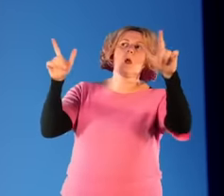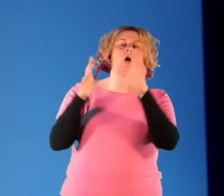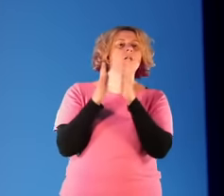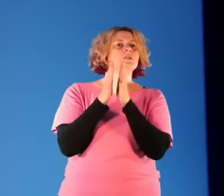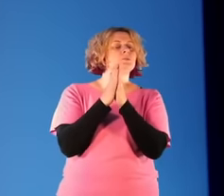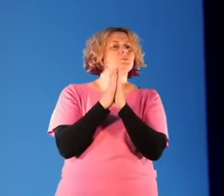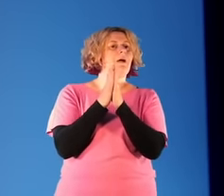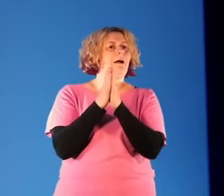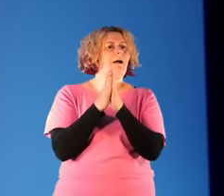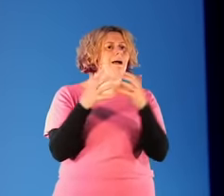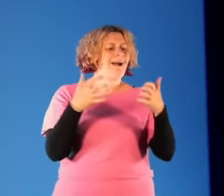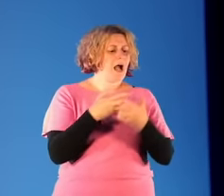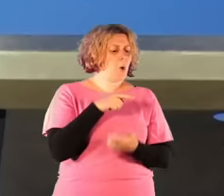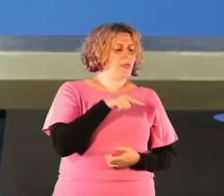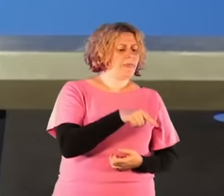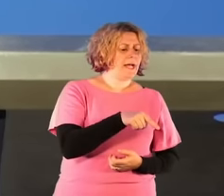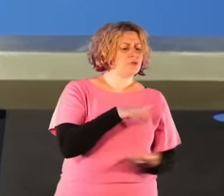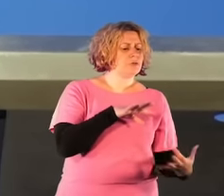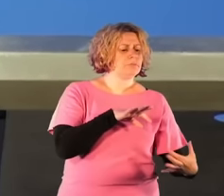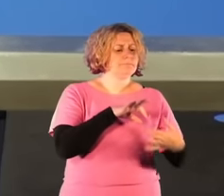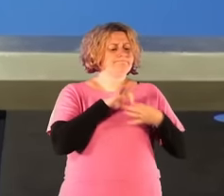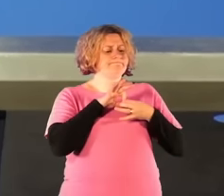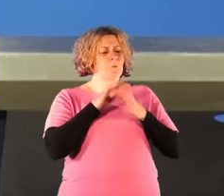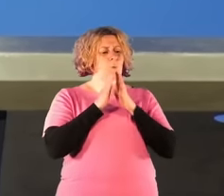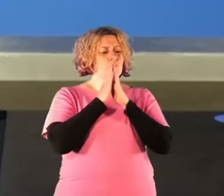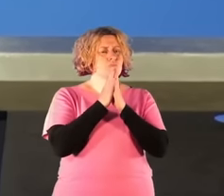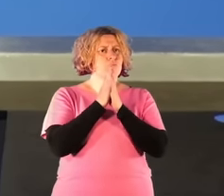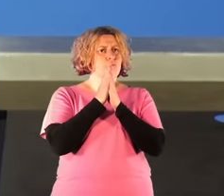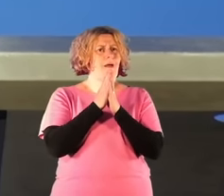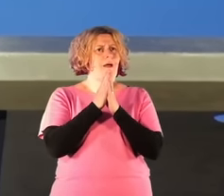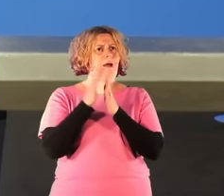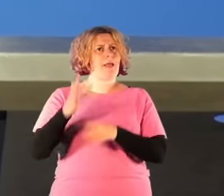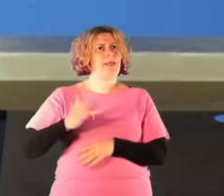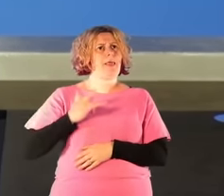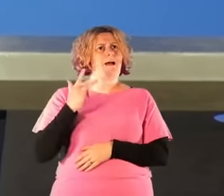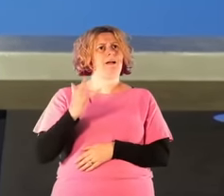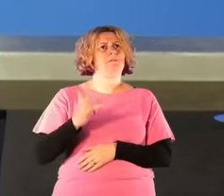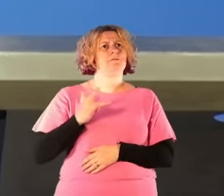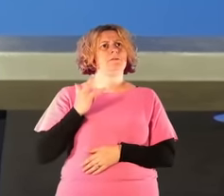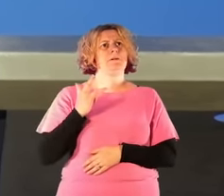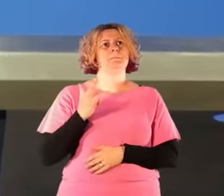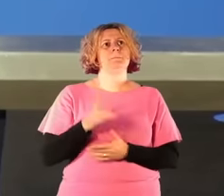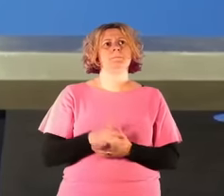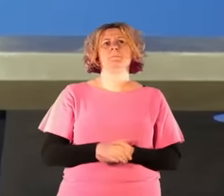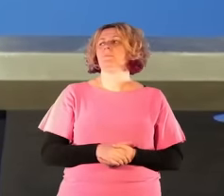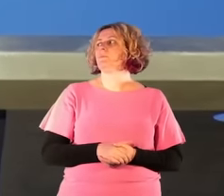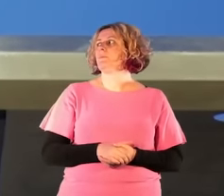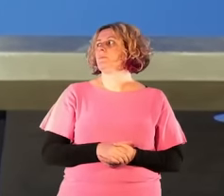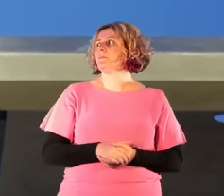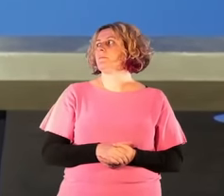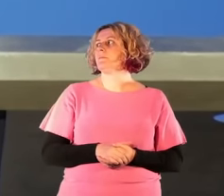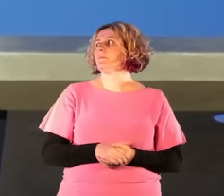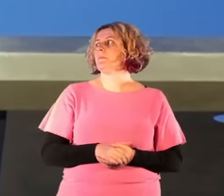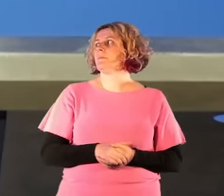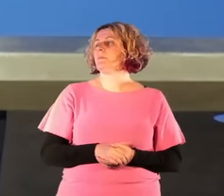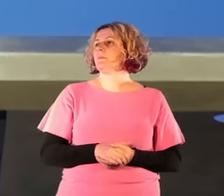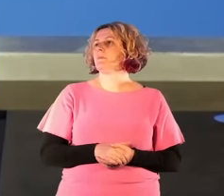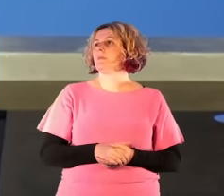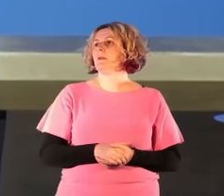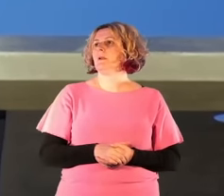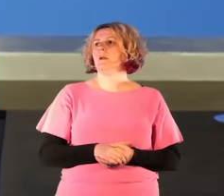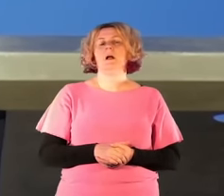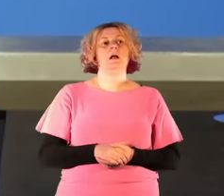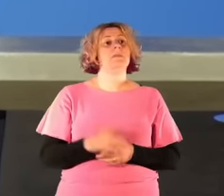their prayer lives, and wisely, they've just made a bit of space for them to process the stuff that they've been hearing in the